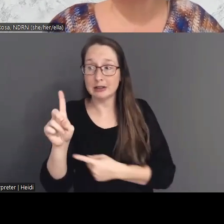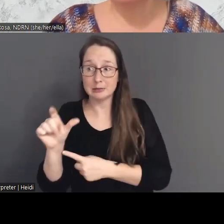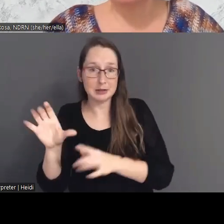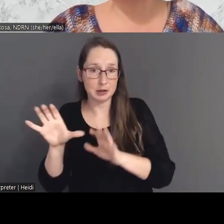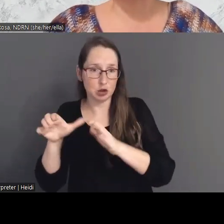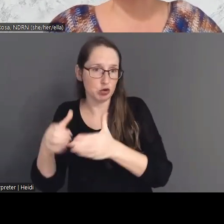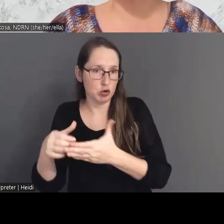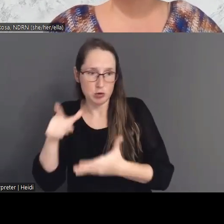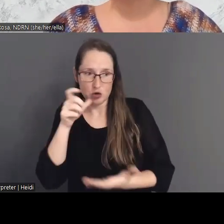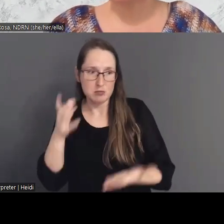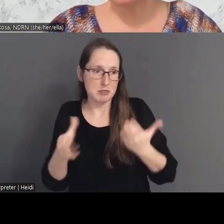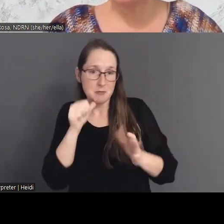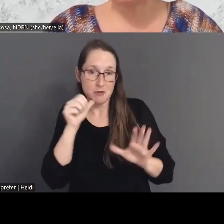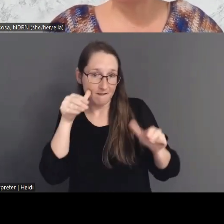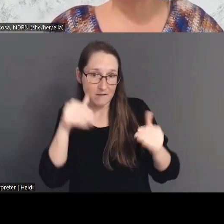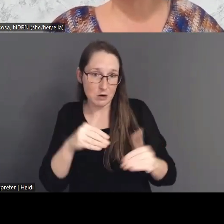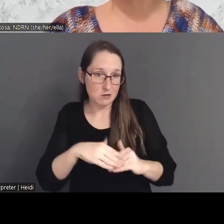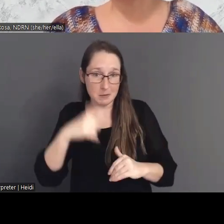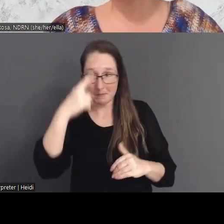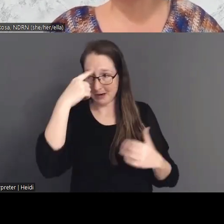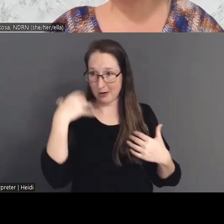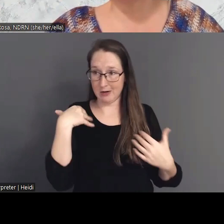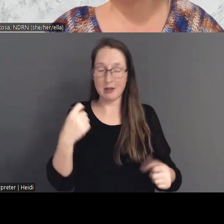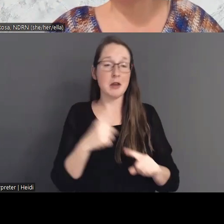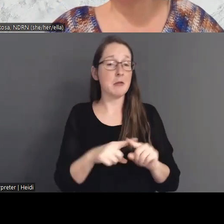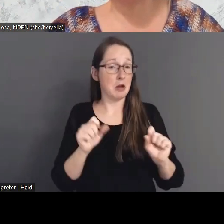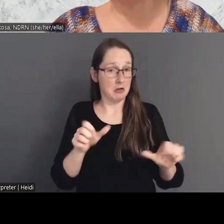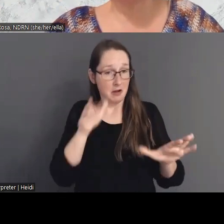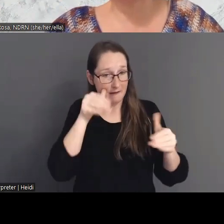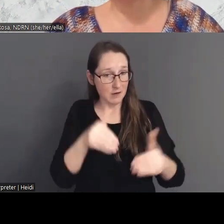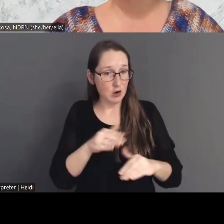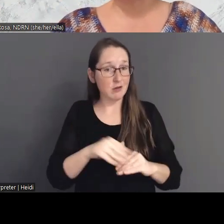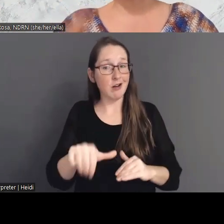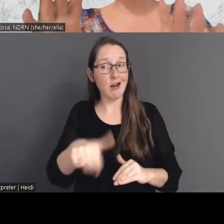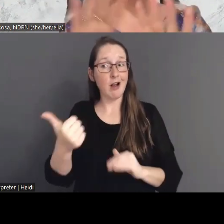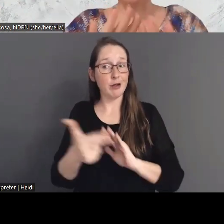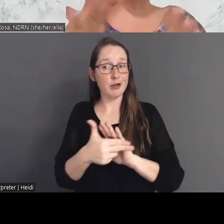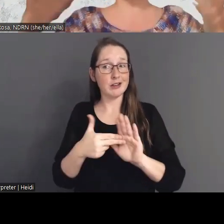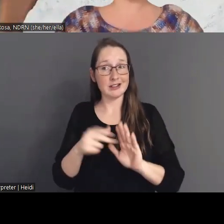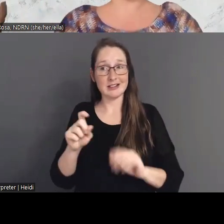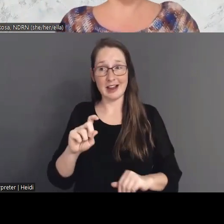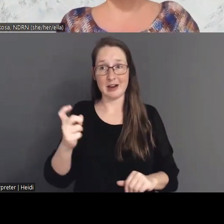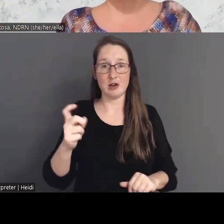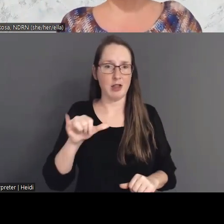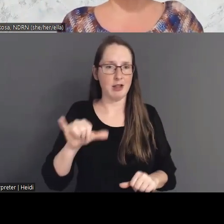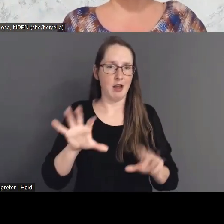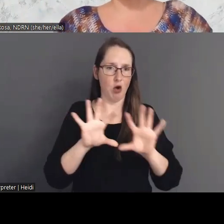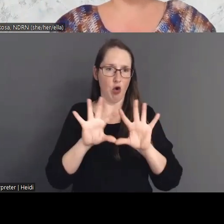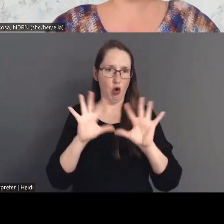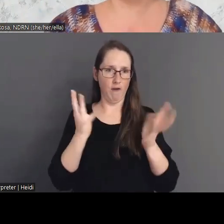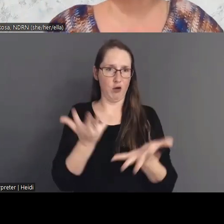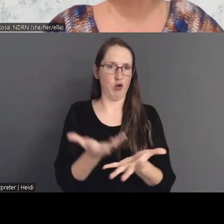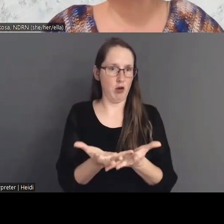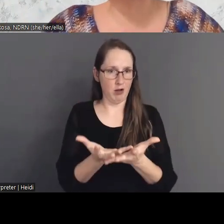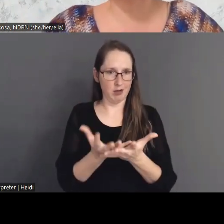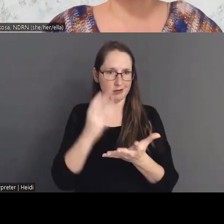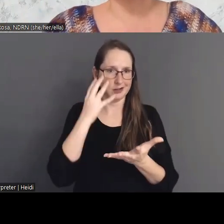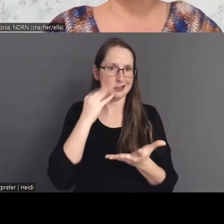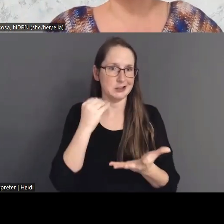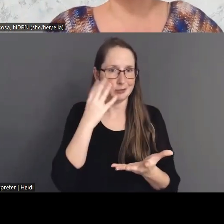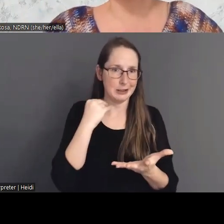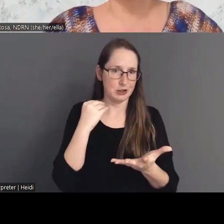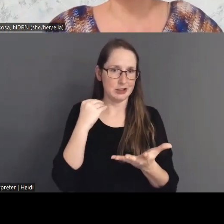group that may not focus on mental health, but may focus on other diagnoses, and that overall